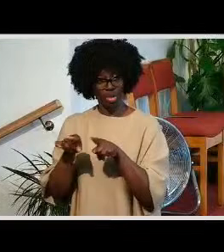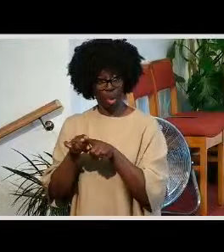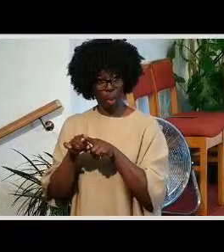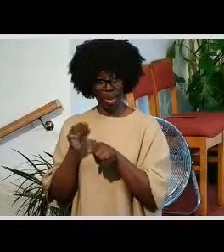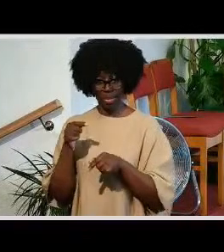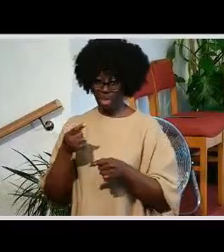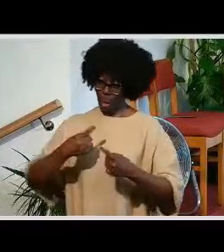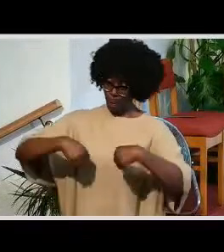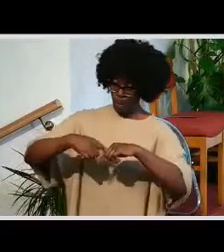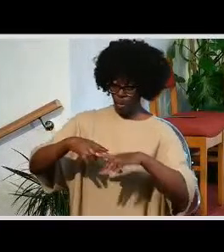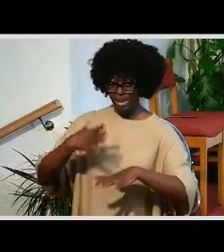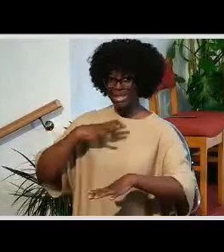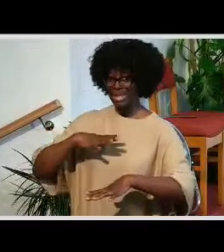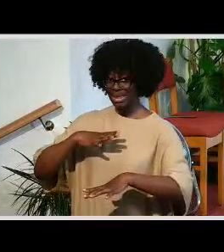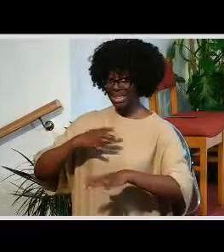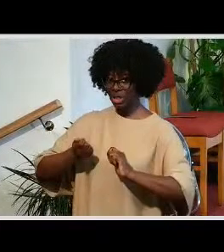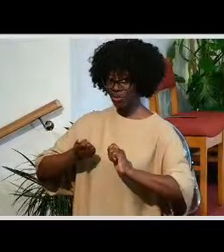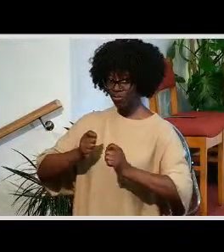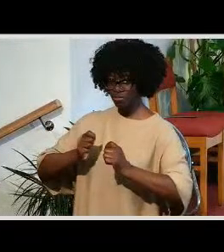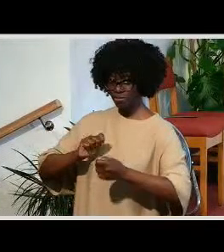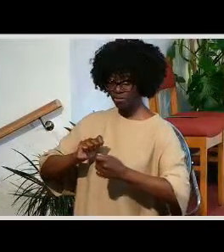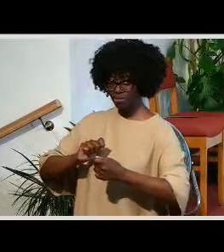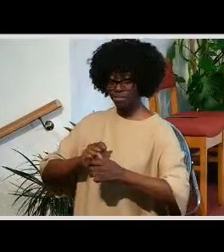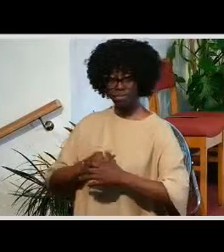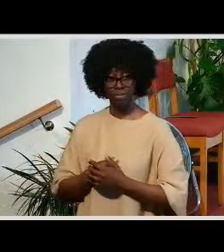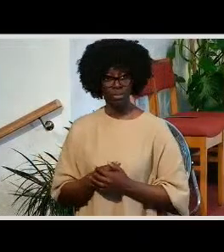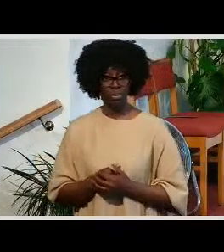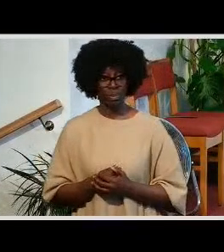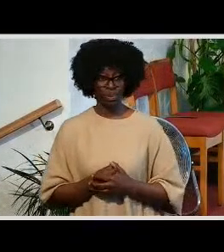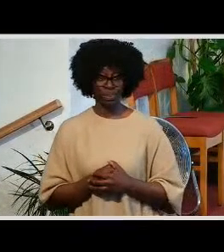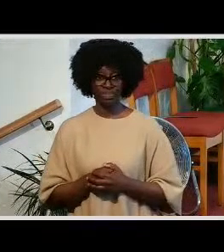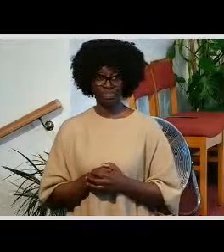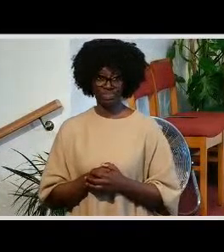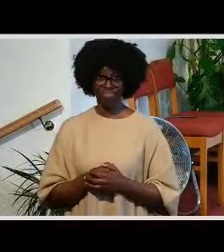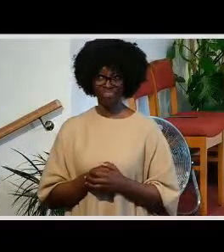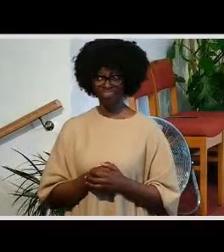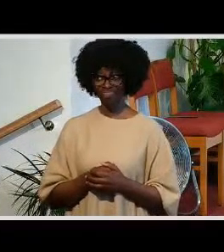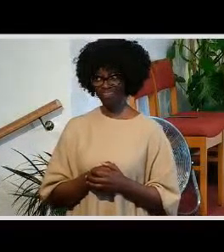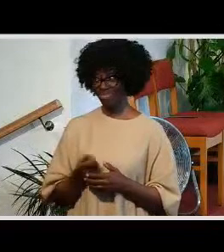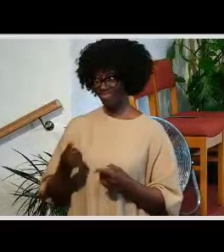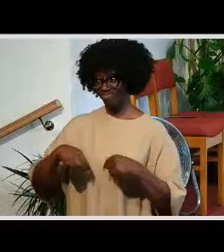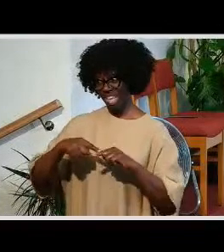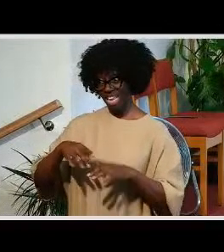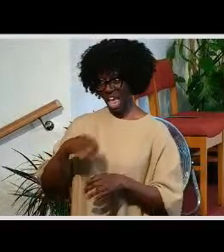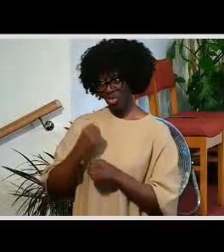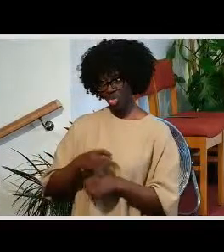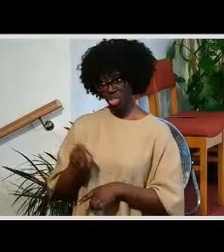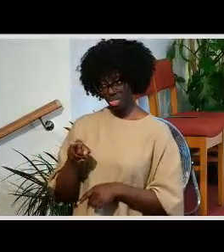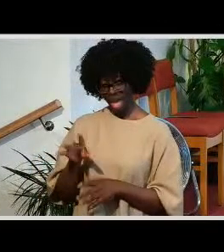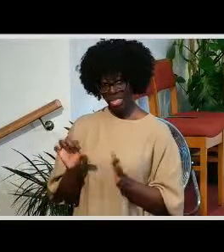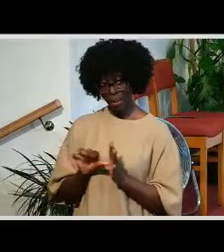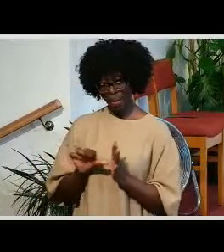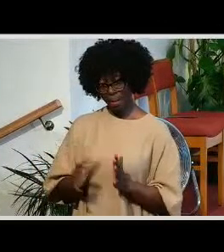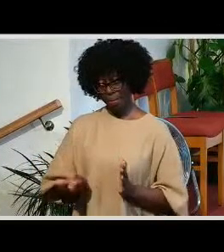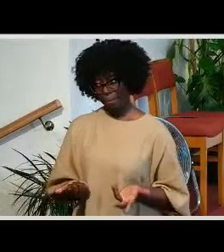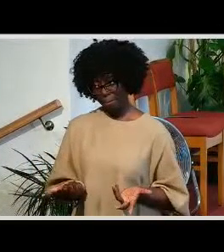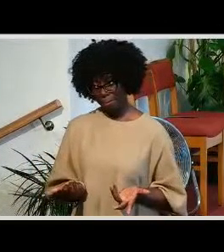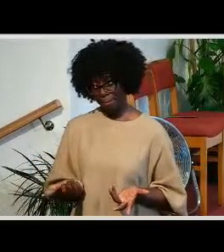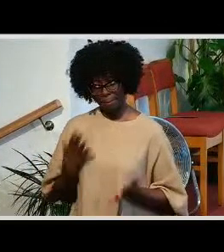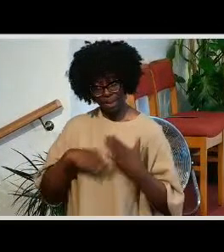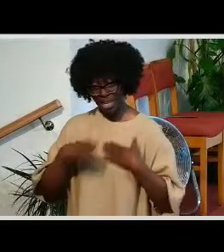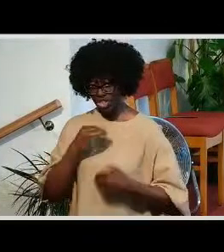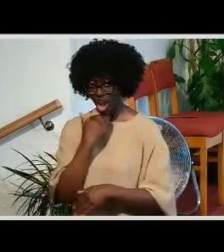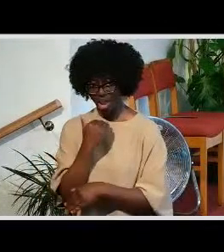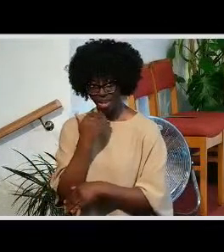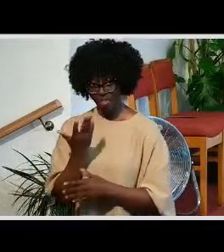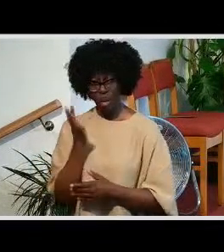those. That's a sad sort of shortcoming in our church. And I've met many situations where someone